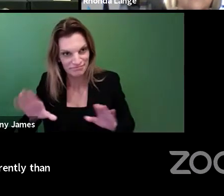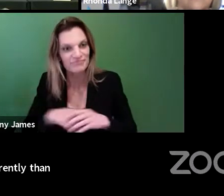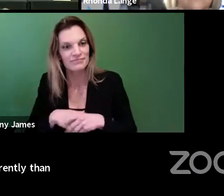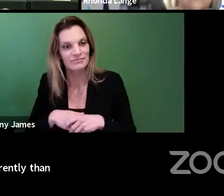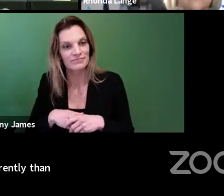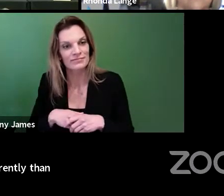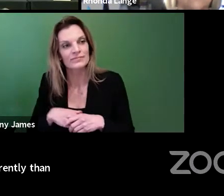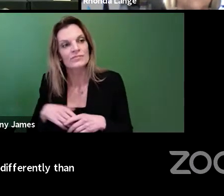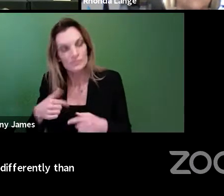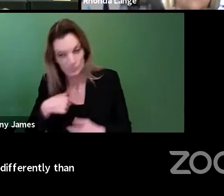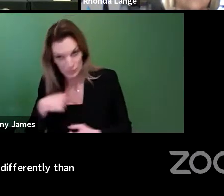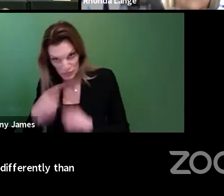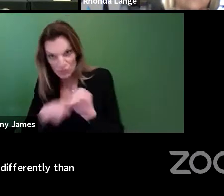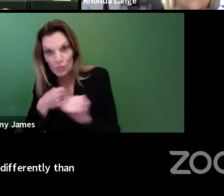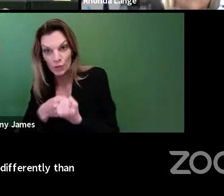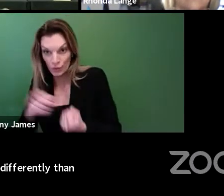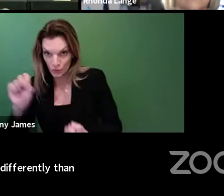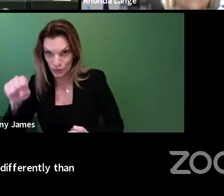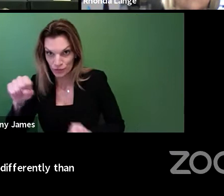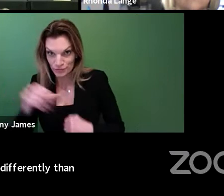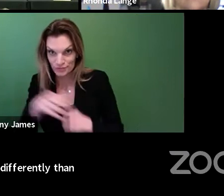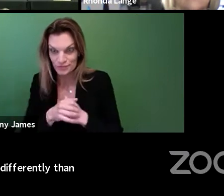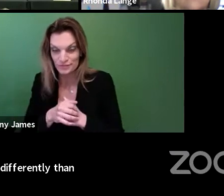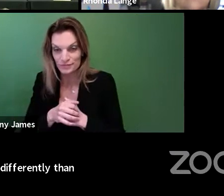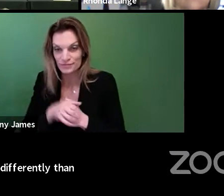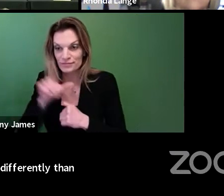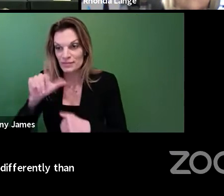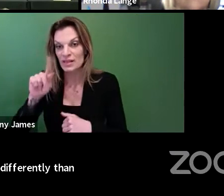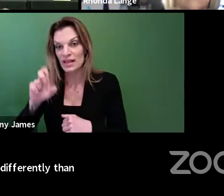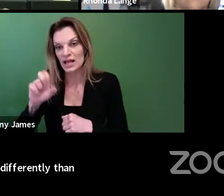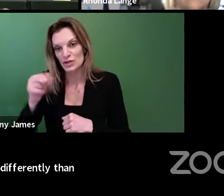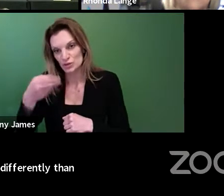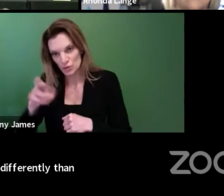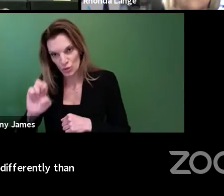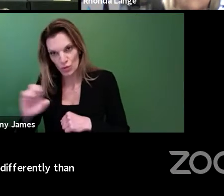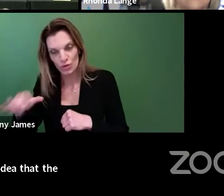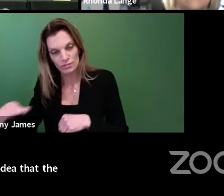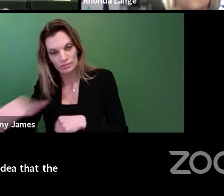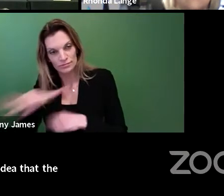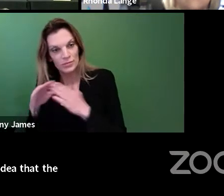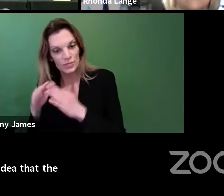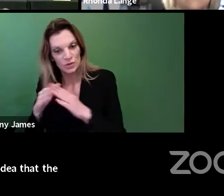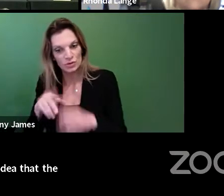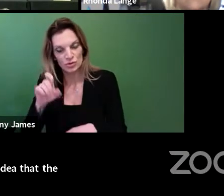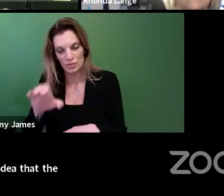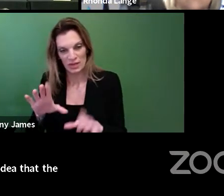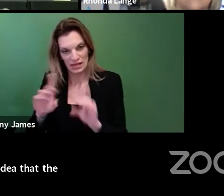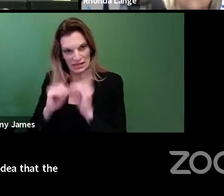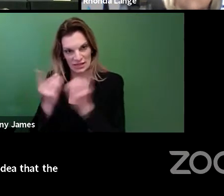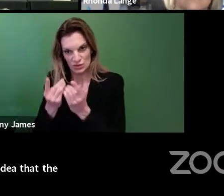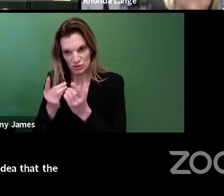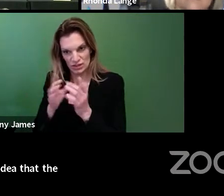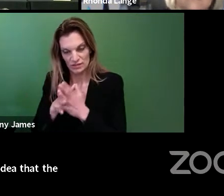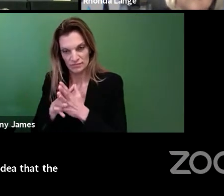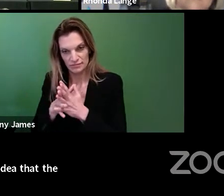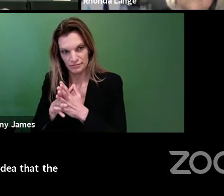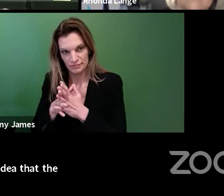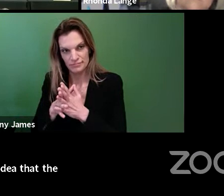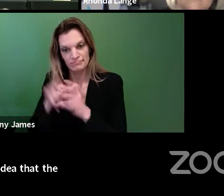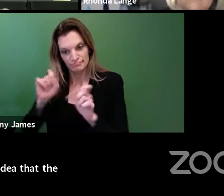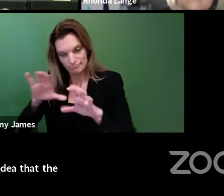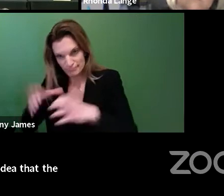So I support the idea that the Lakeshore communities should be districted in